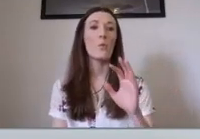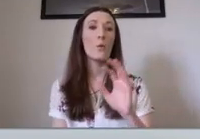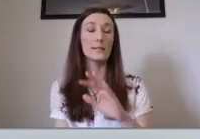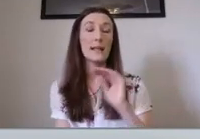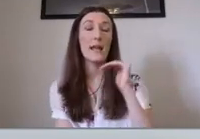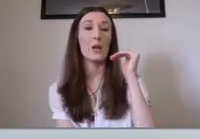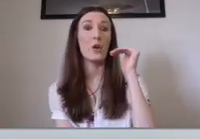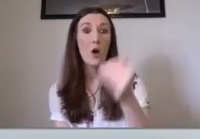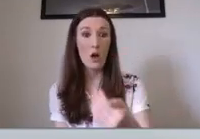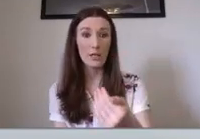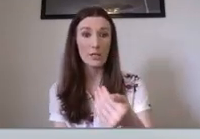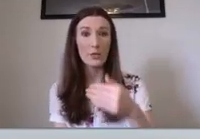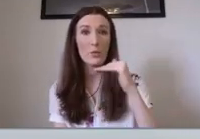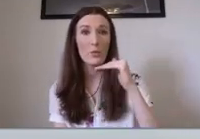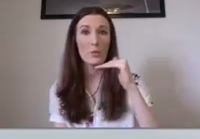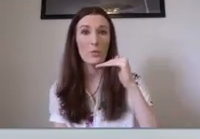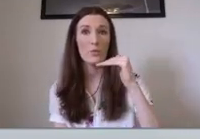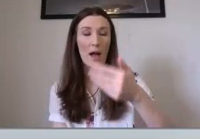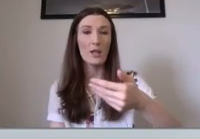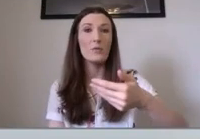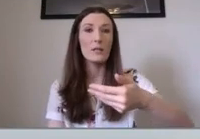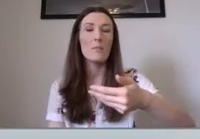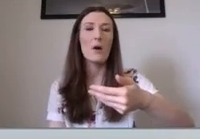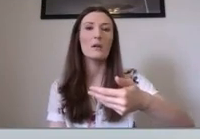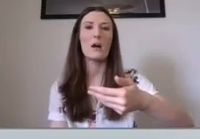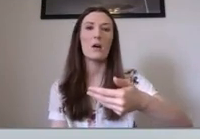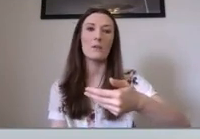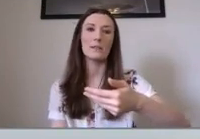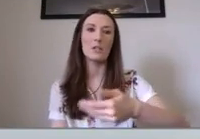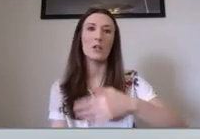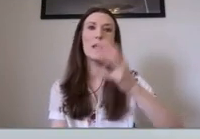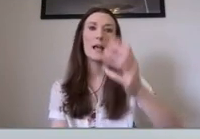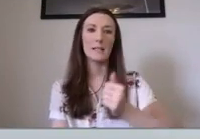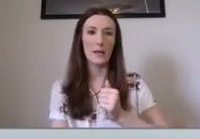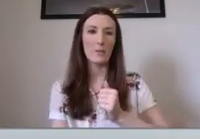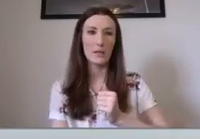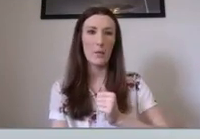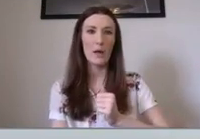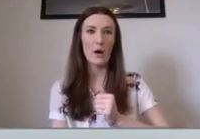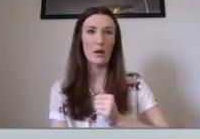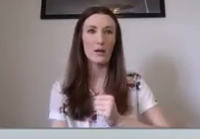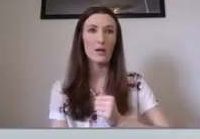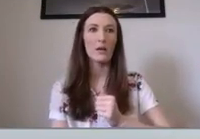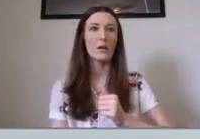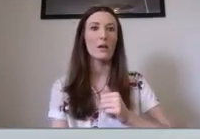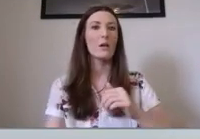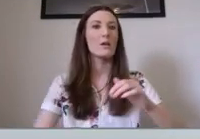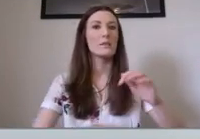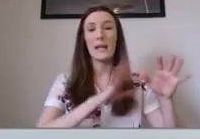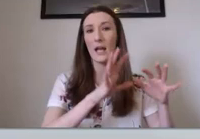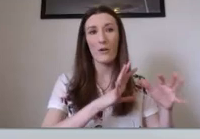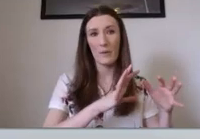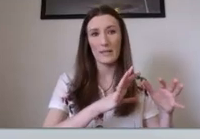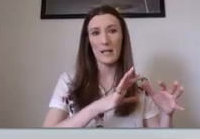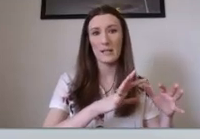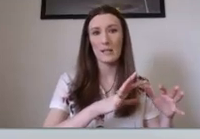so once they acknowledge that you need to pause that conversation, explain what's going on,